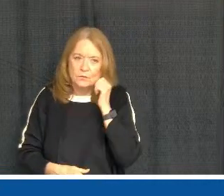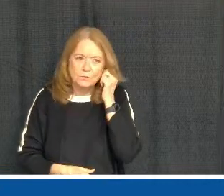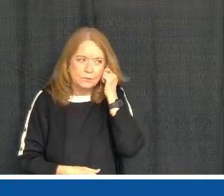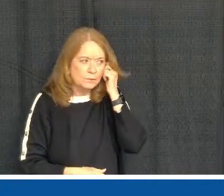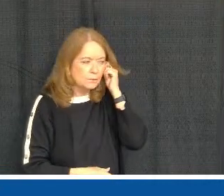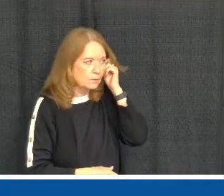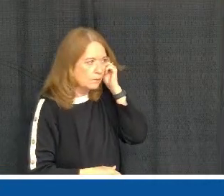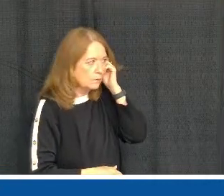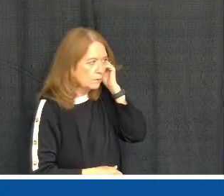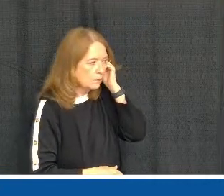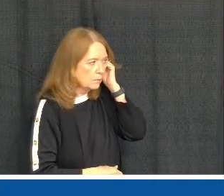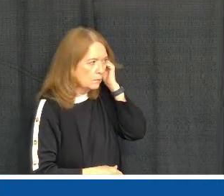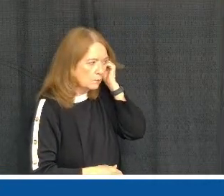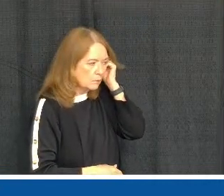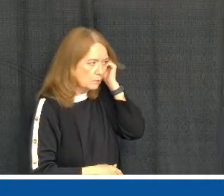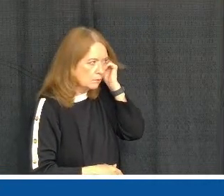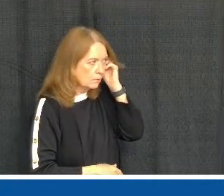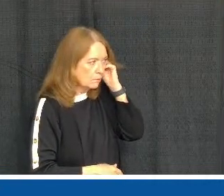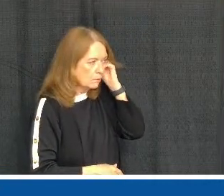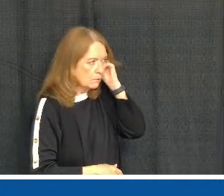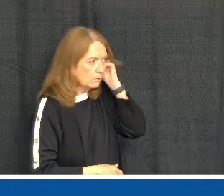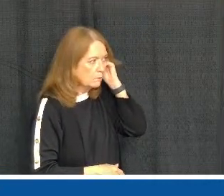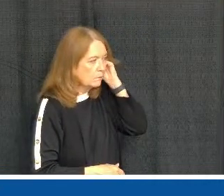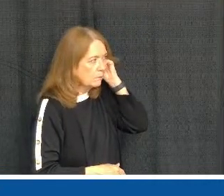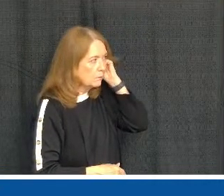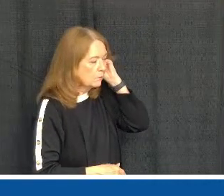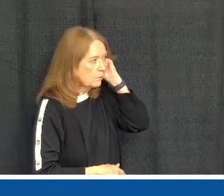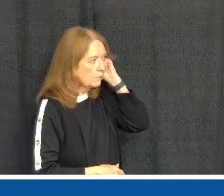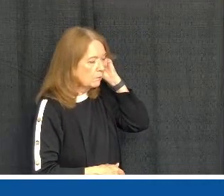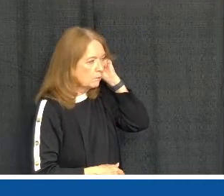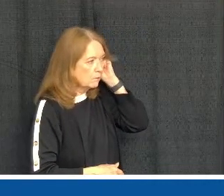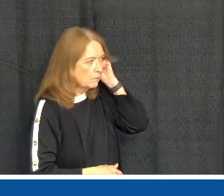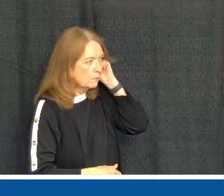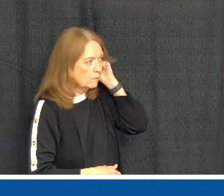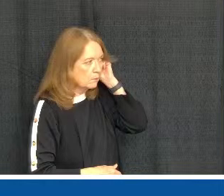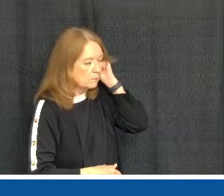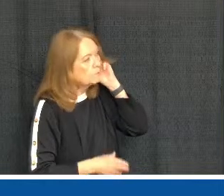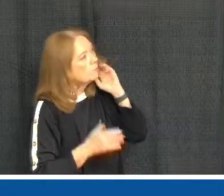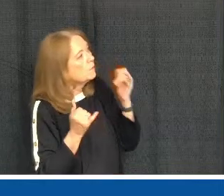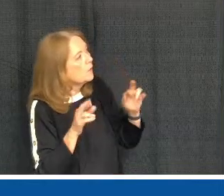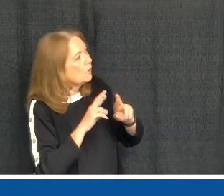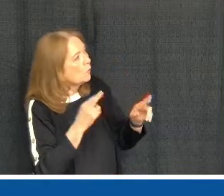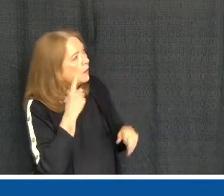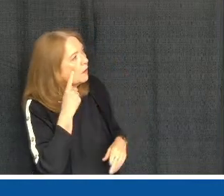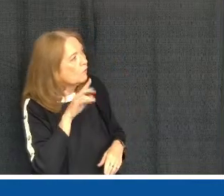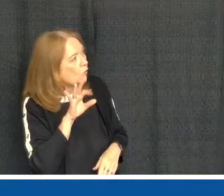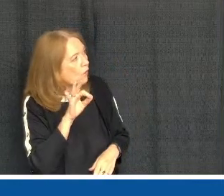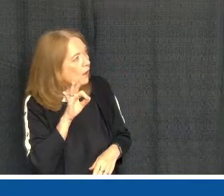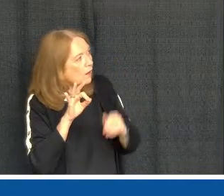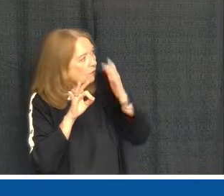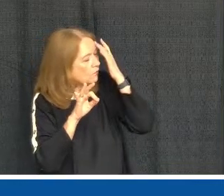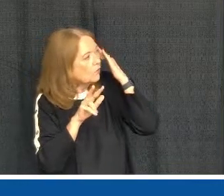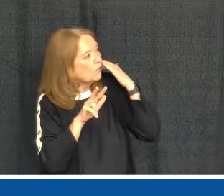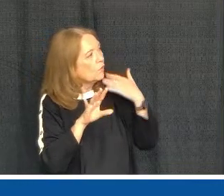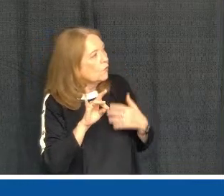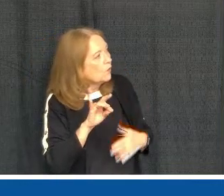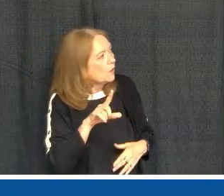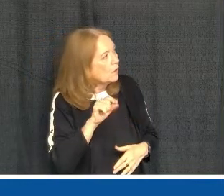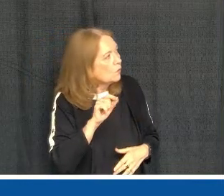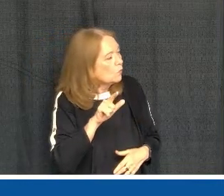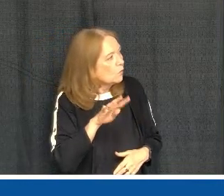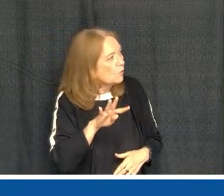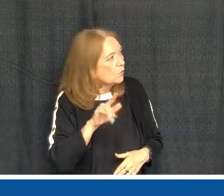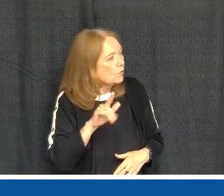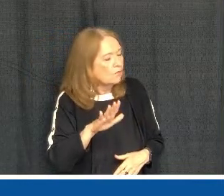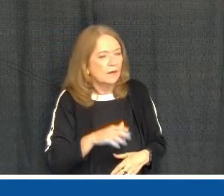comment or question? No, we're now ready for item F, Ordinance 38, 2024-25. Mr.